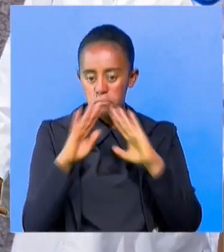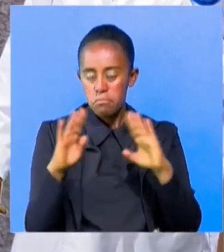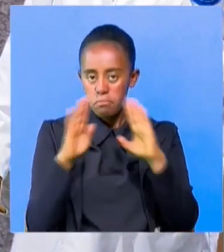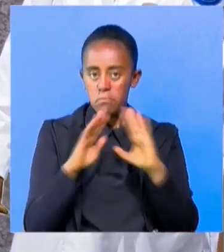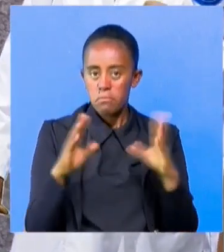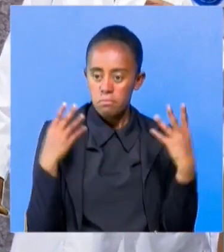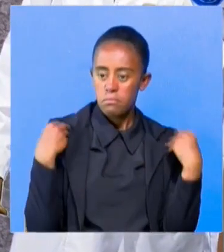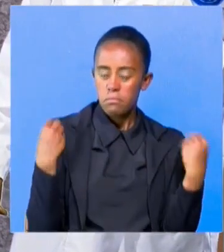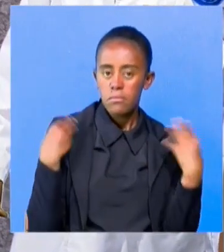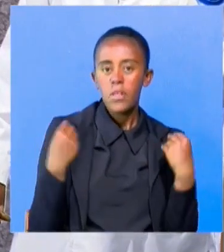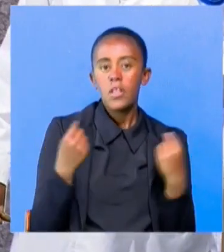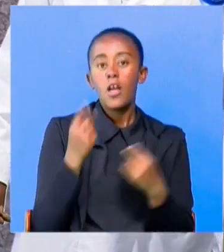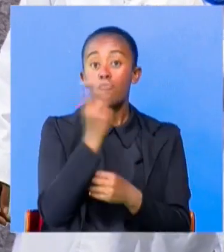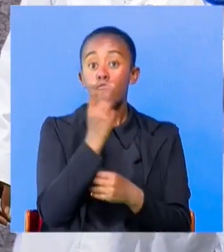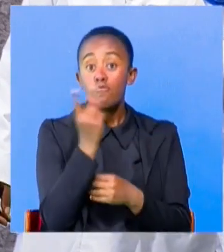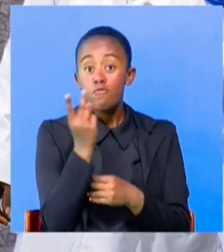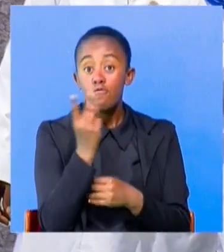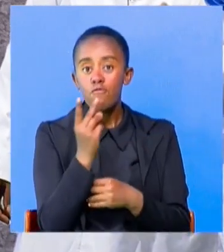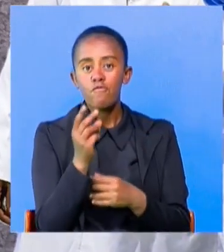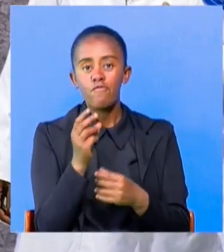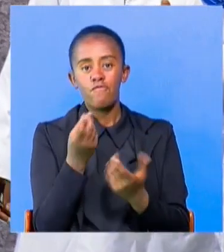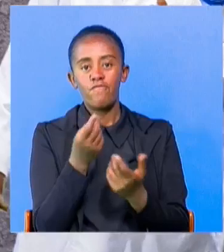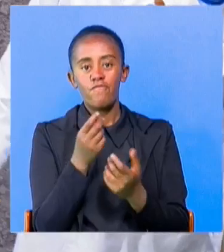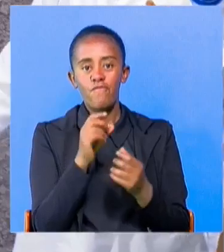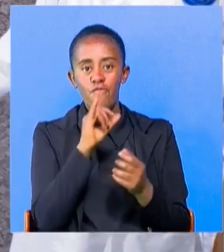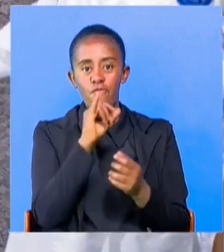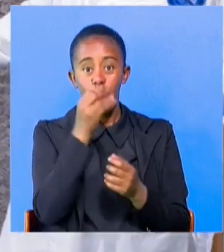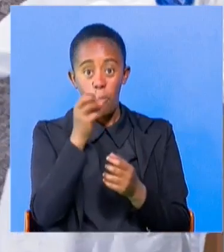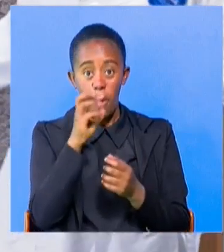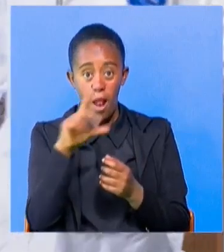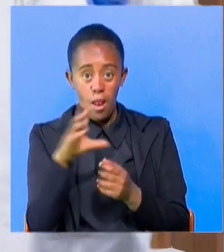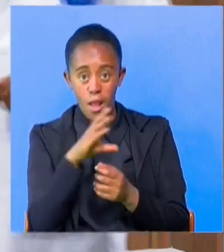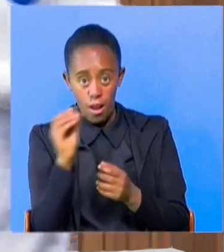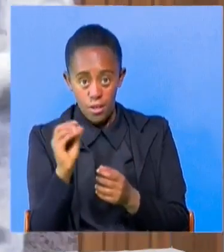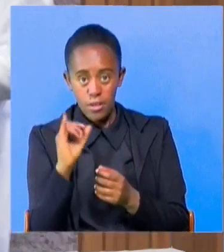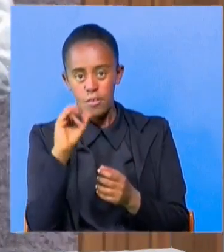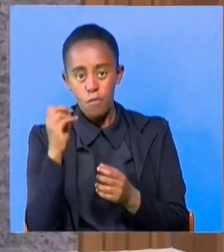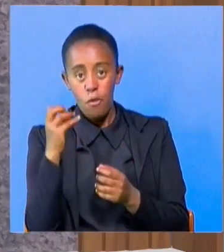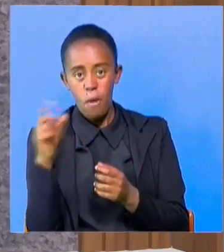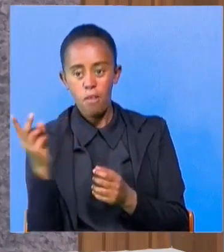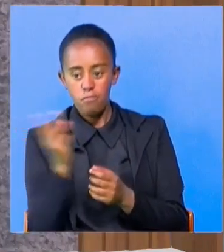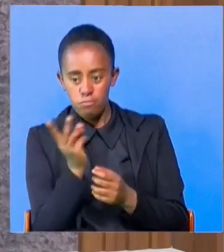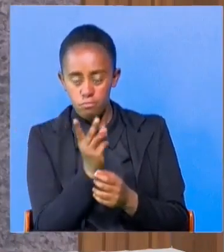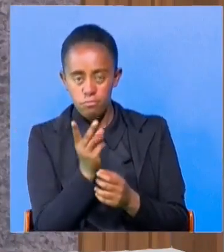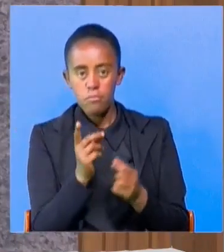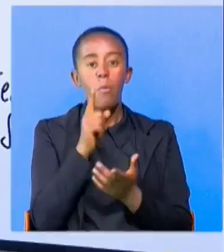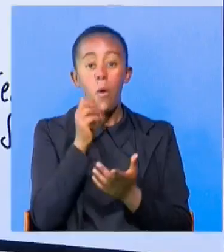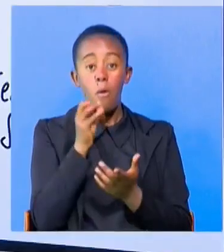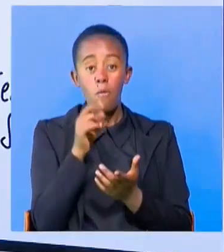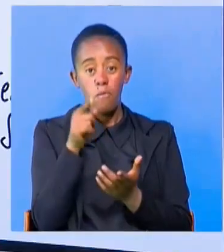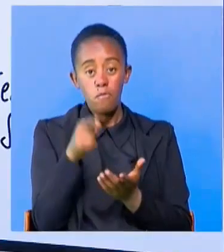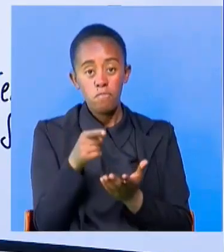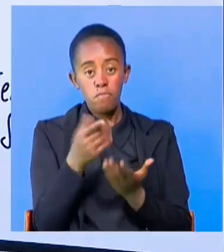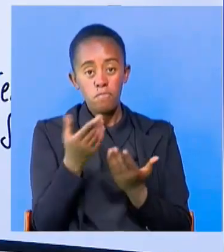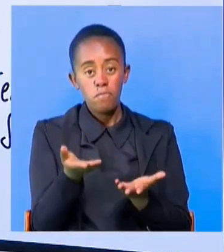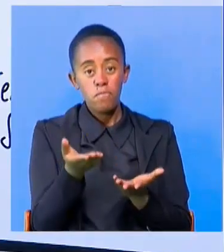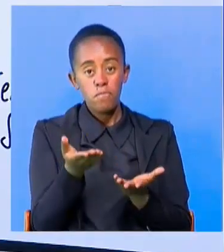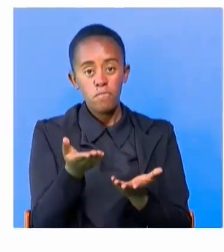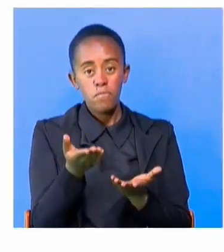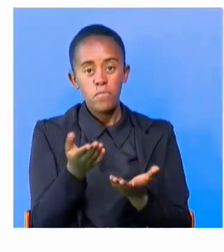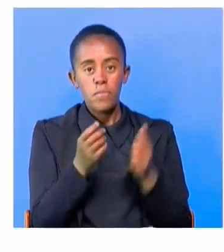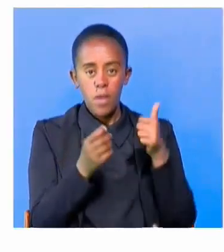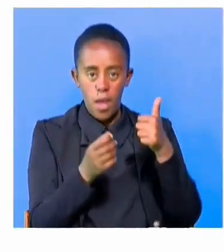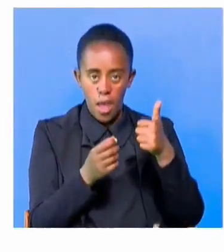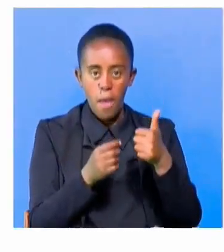the two formal and informal greetings. So what you have to do is assume that one of you are